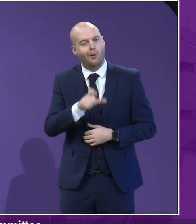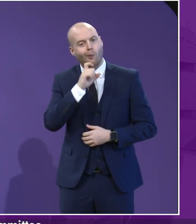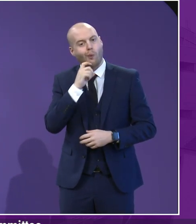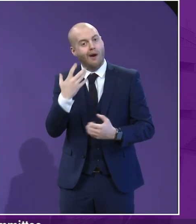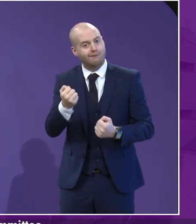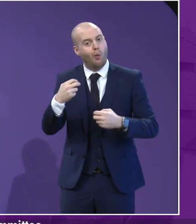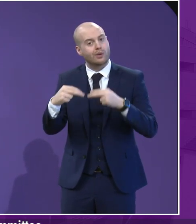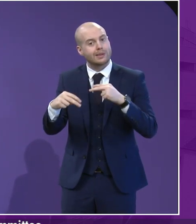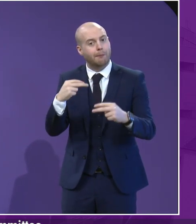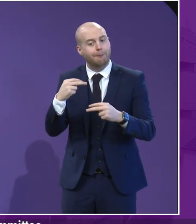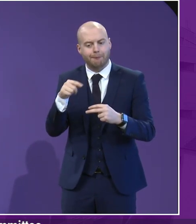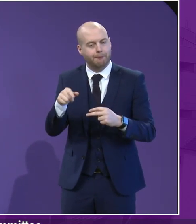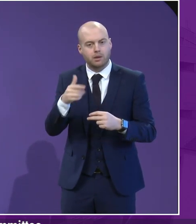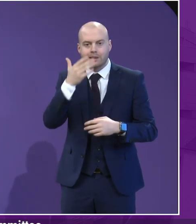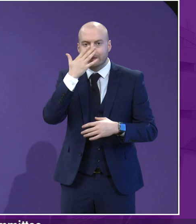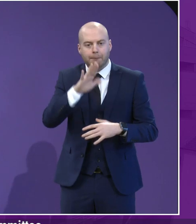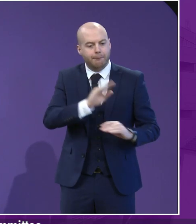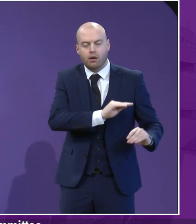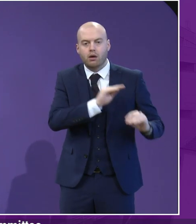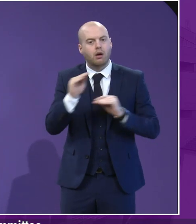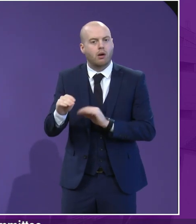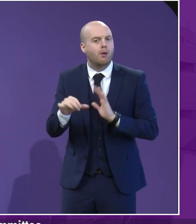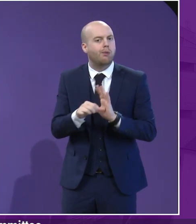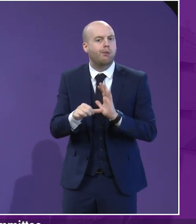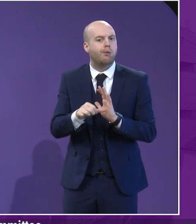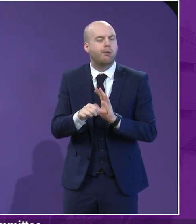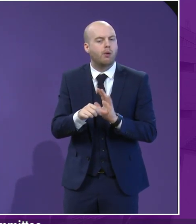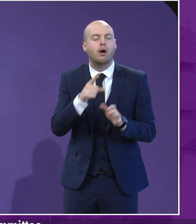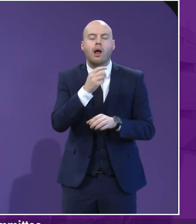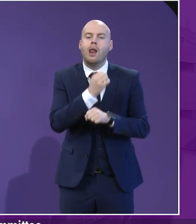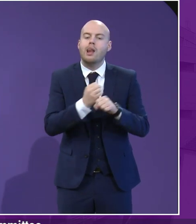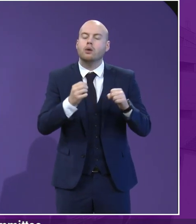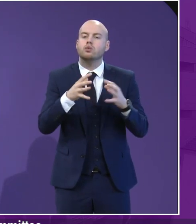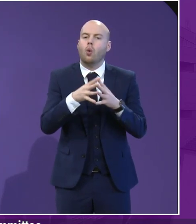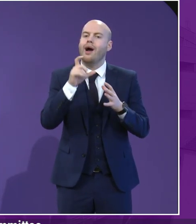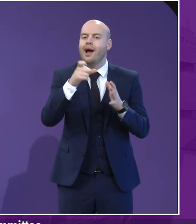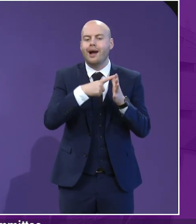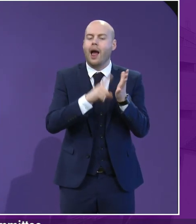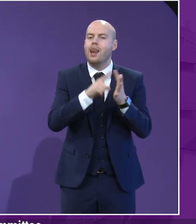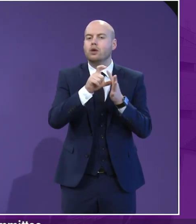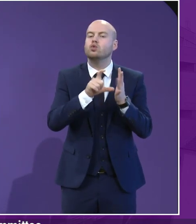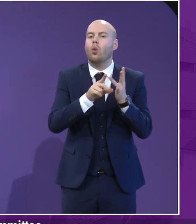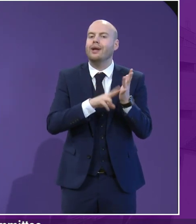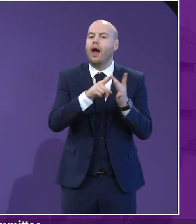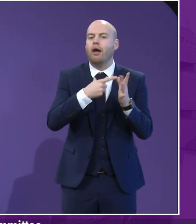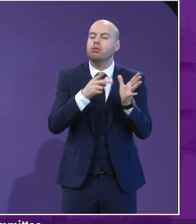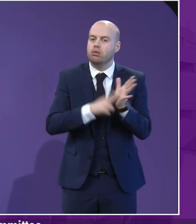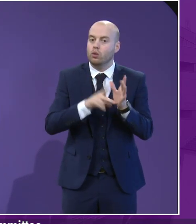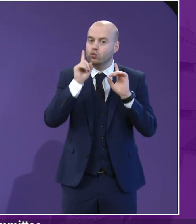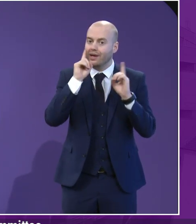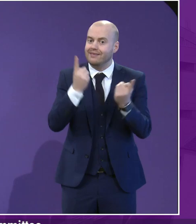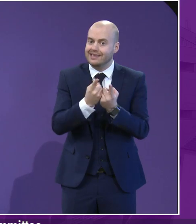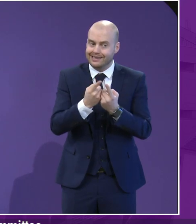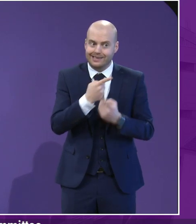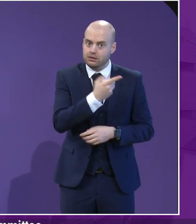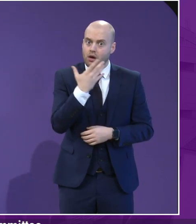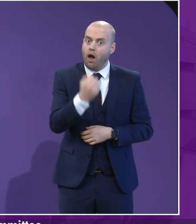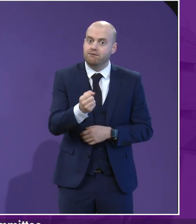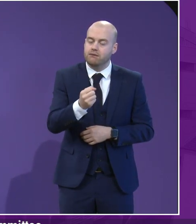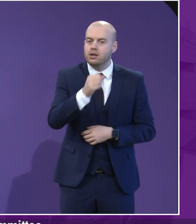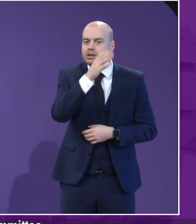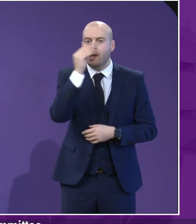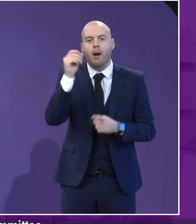students or their parents in terms of the anxiety that they experience on the you know, their upcoming transition into university,